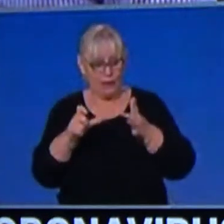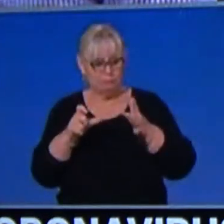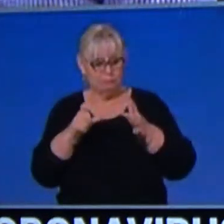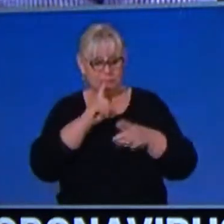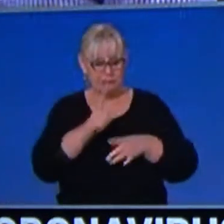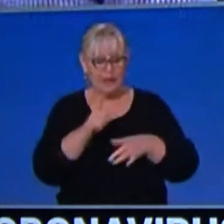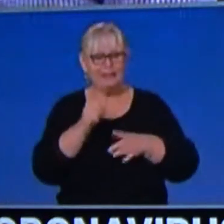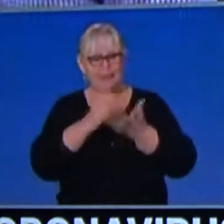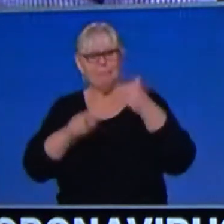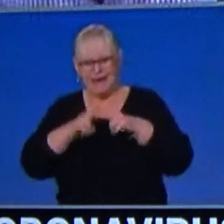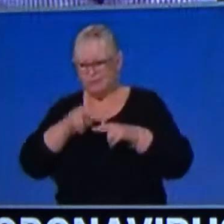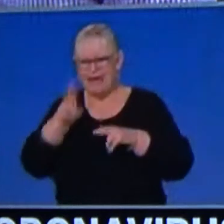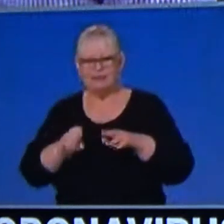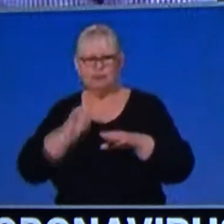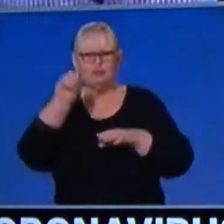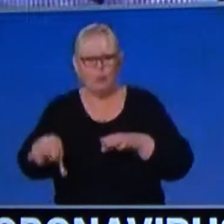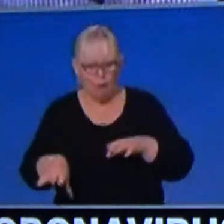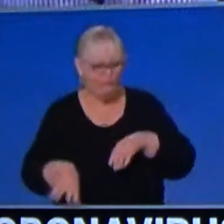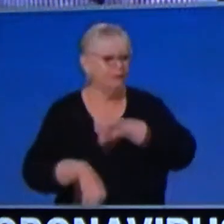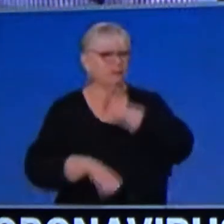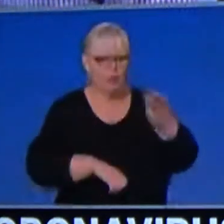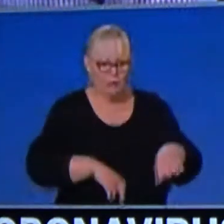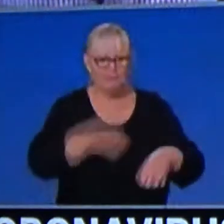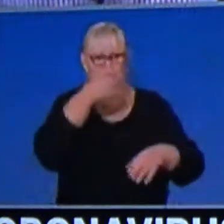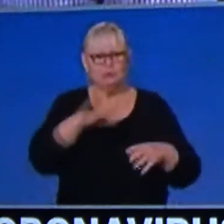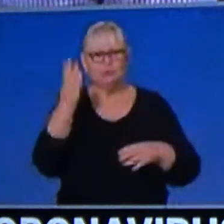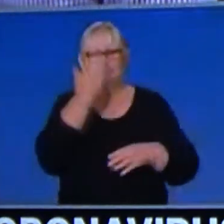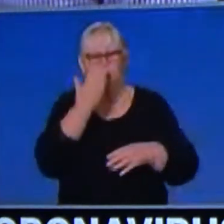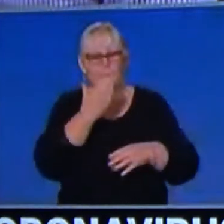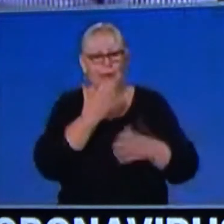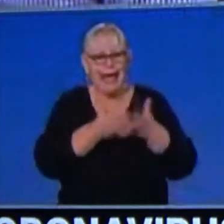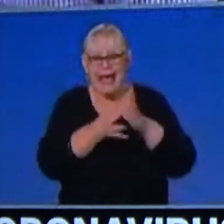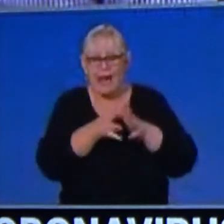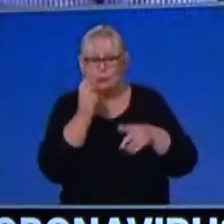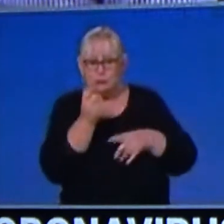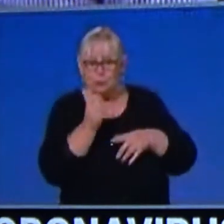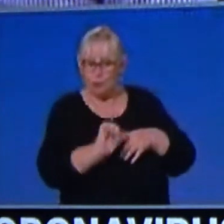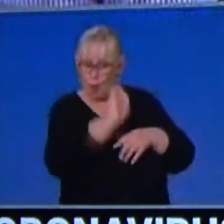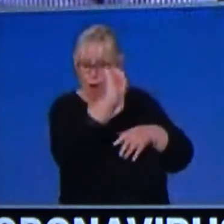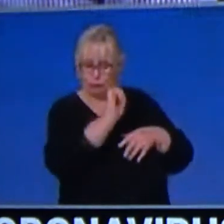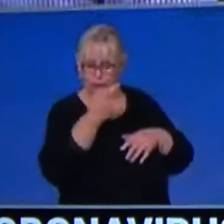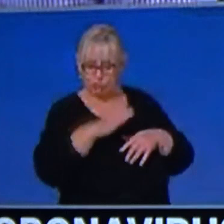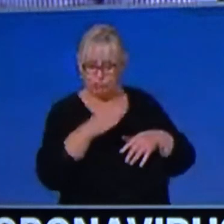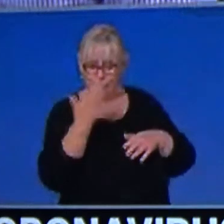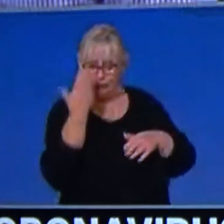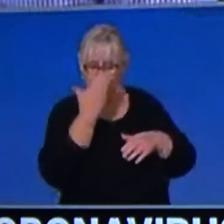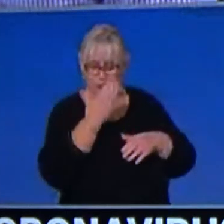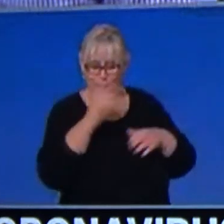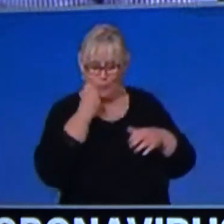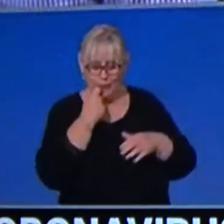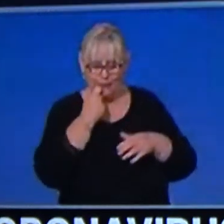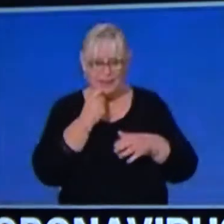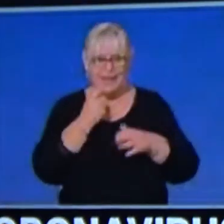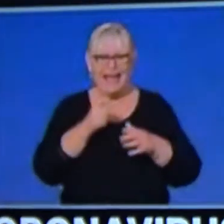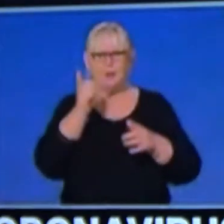parents doing drop-off and moving around the state? How soon will your own children be going back to school? And what's your response to Malcolm